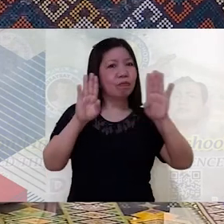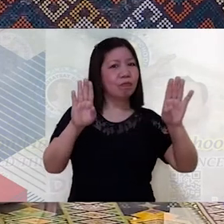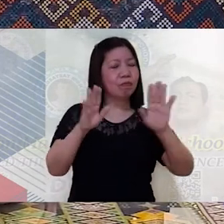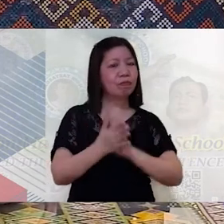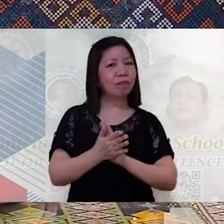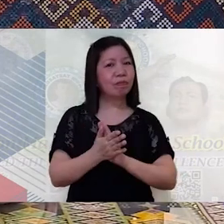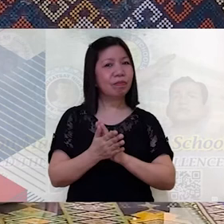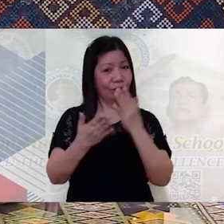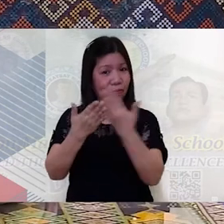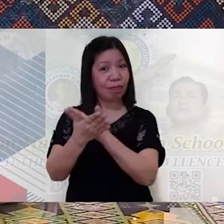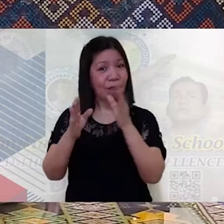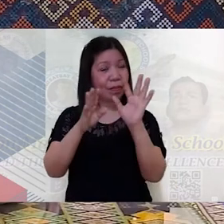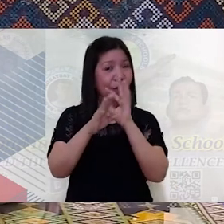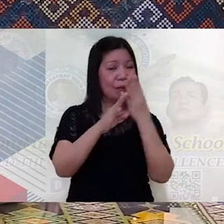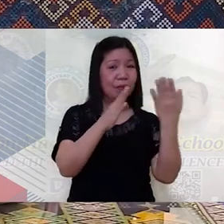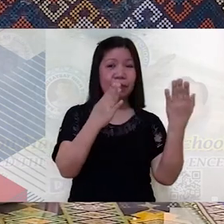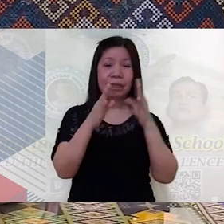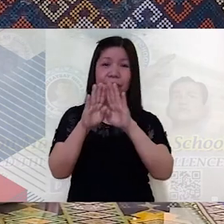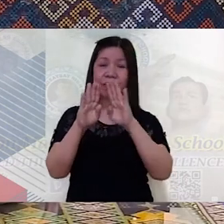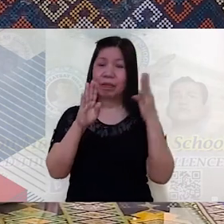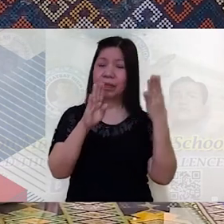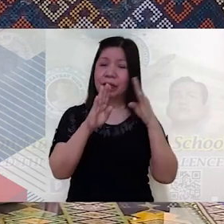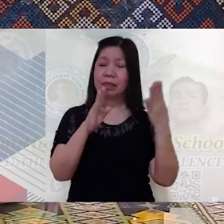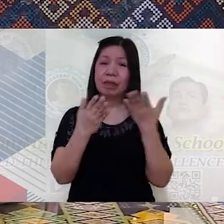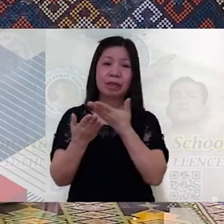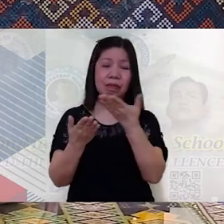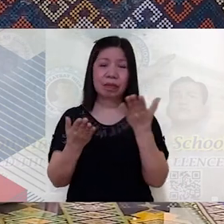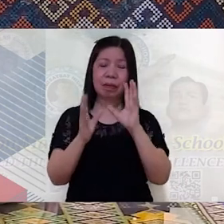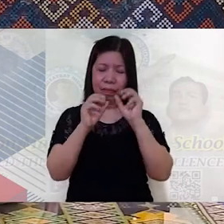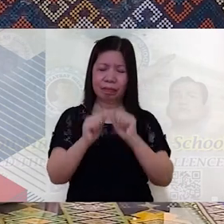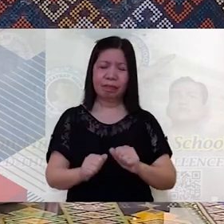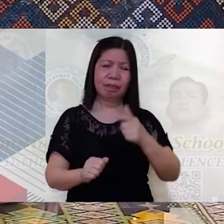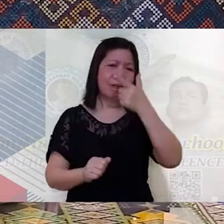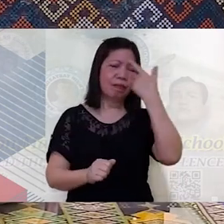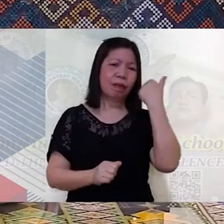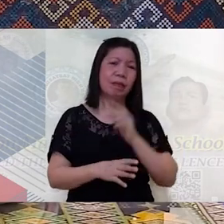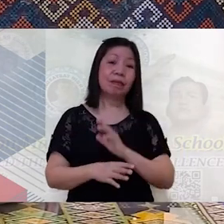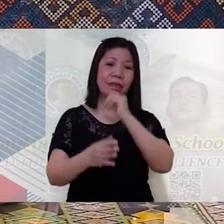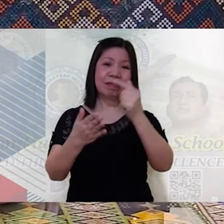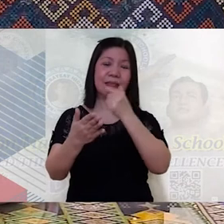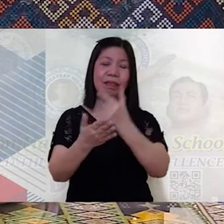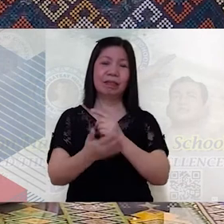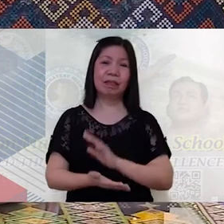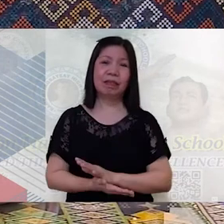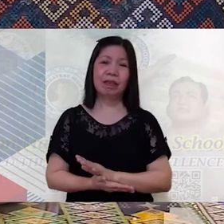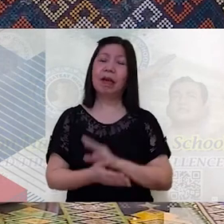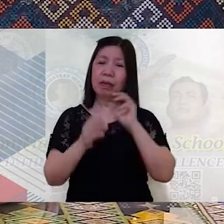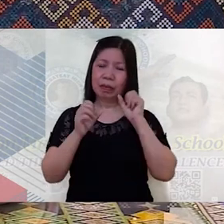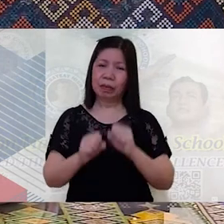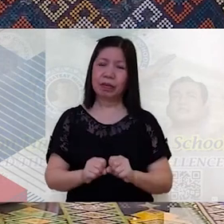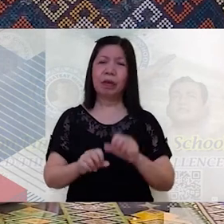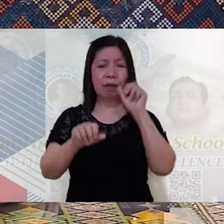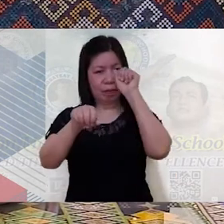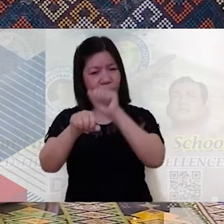you. More doors will be opened because you are a graduate. You